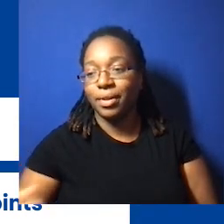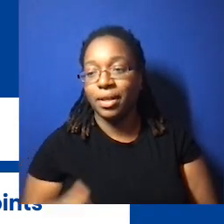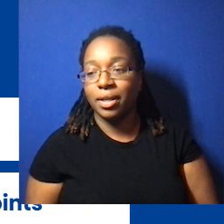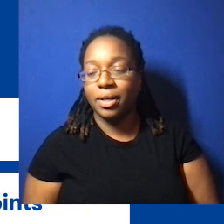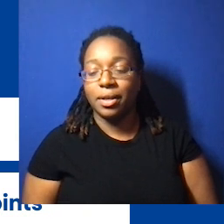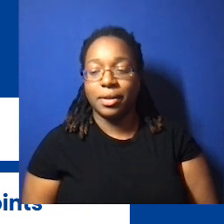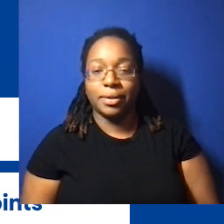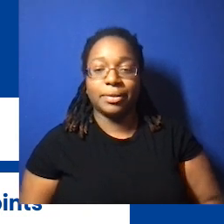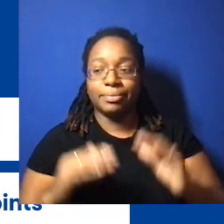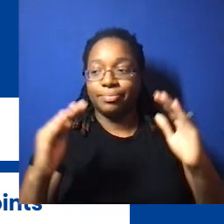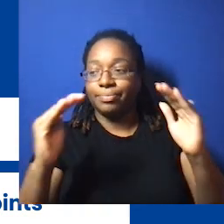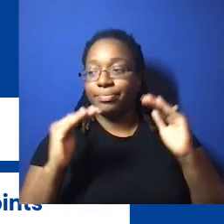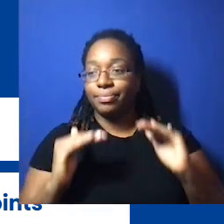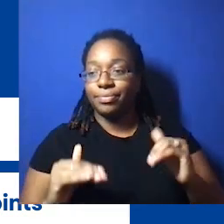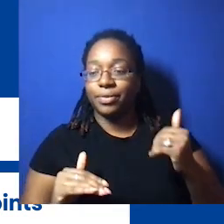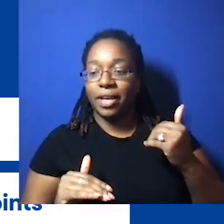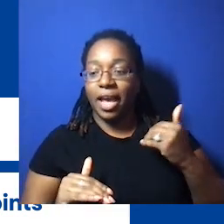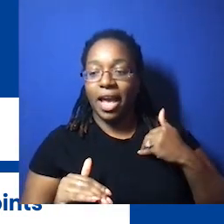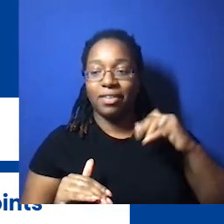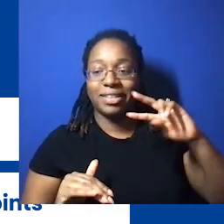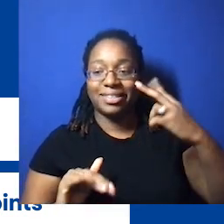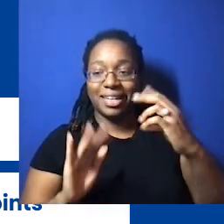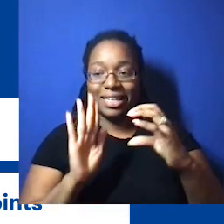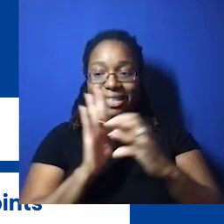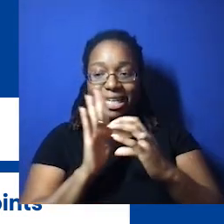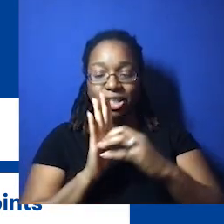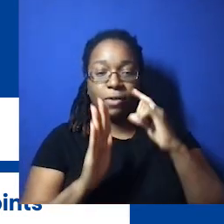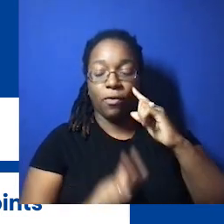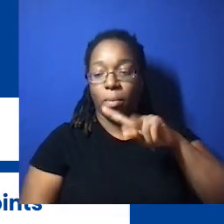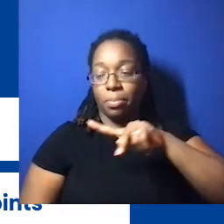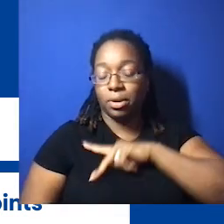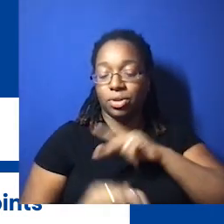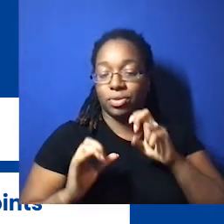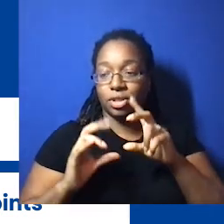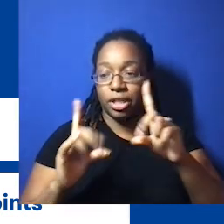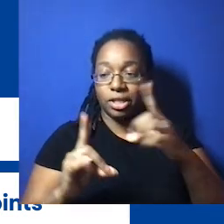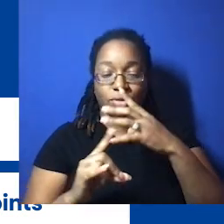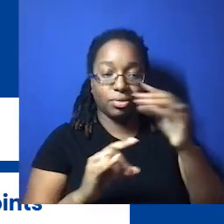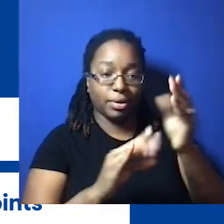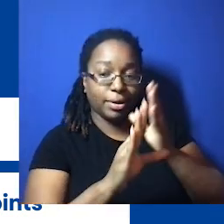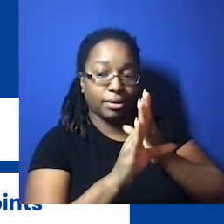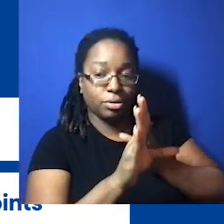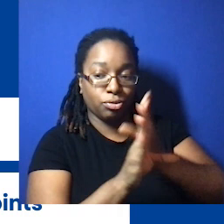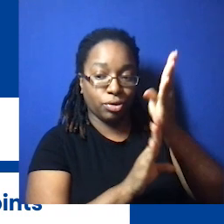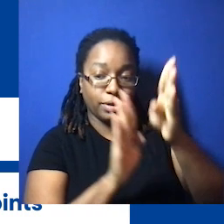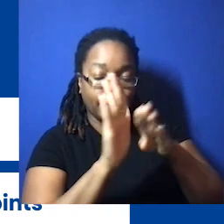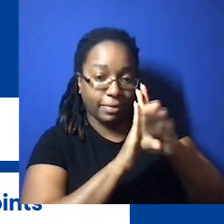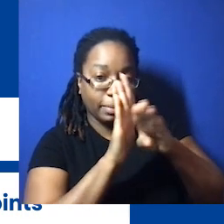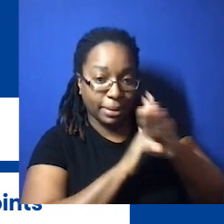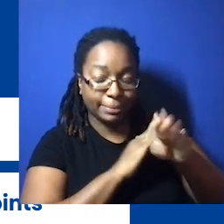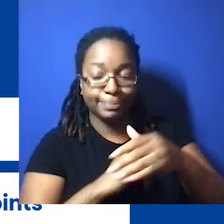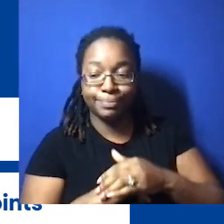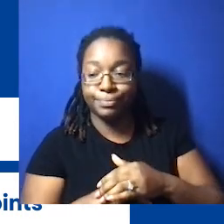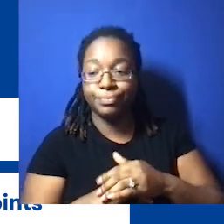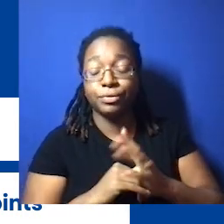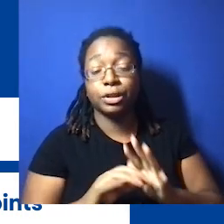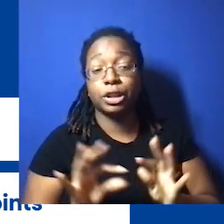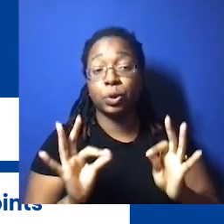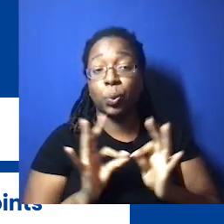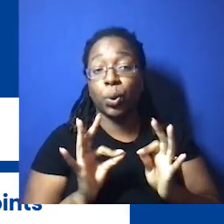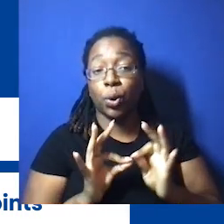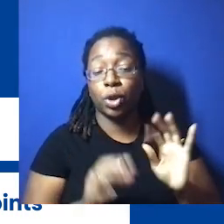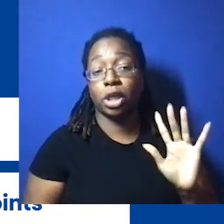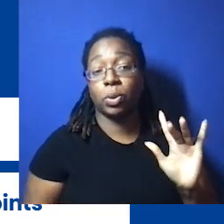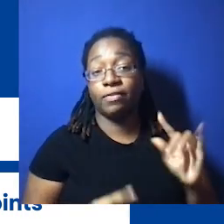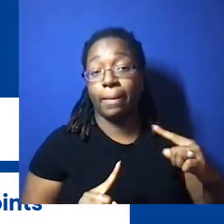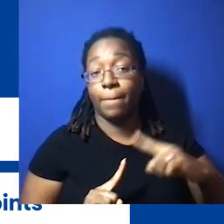Up next, we have the second section of the personal educational and career development. This is worth 25 points. So this